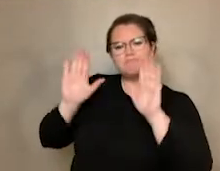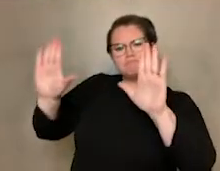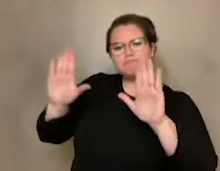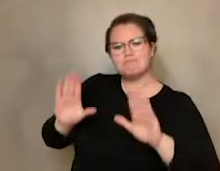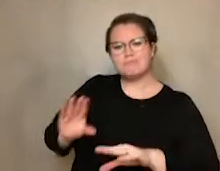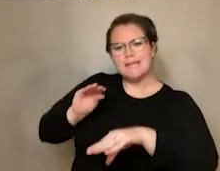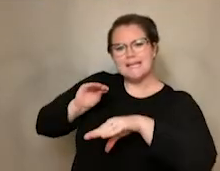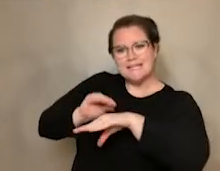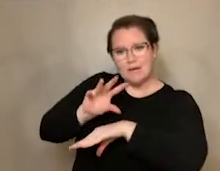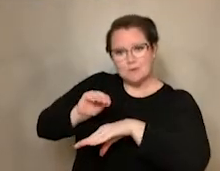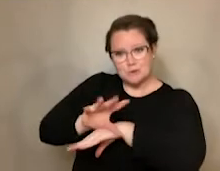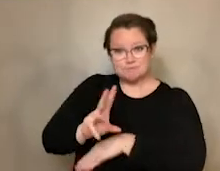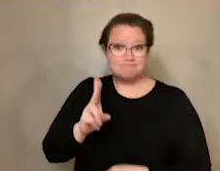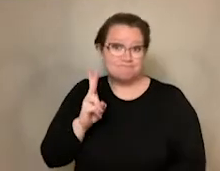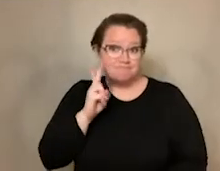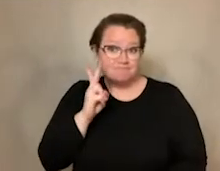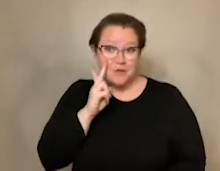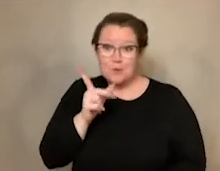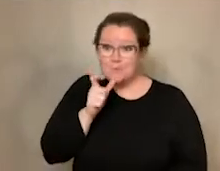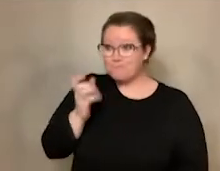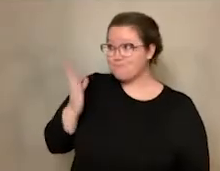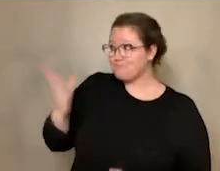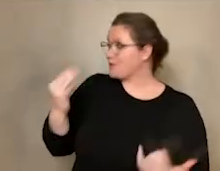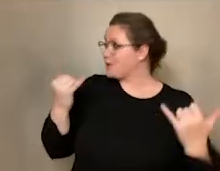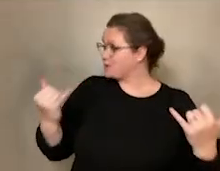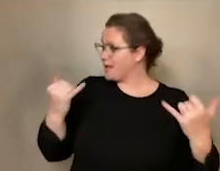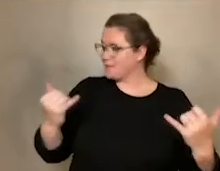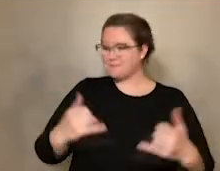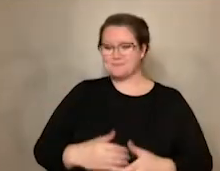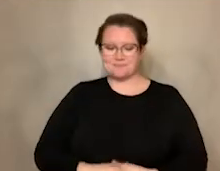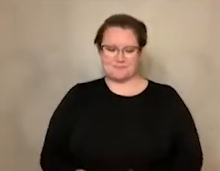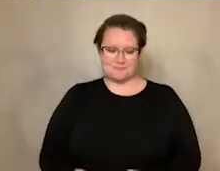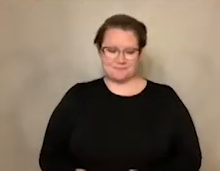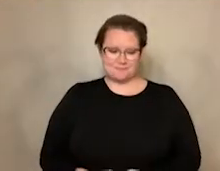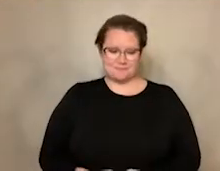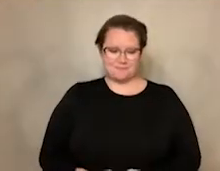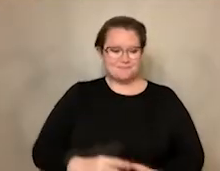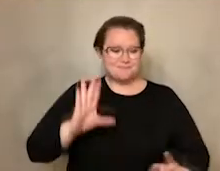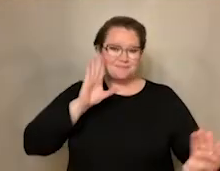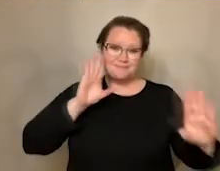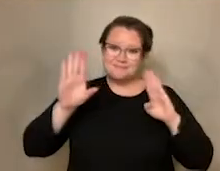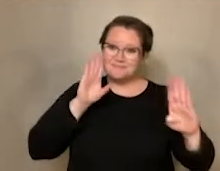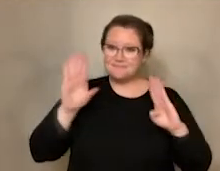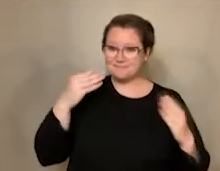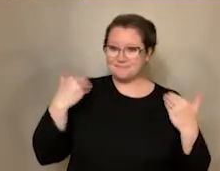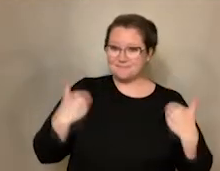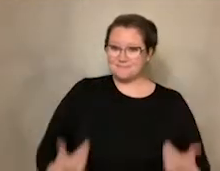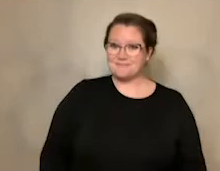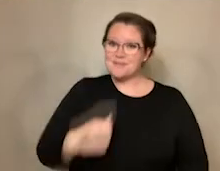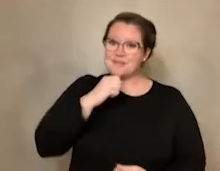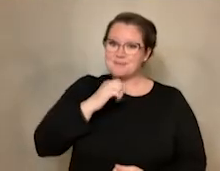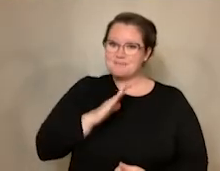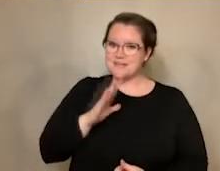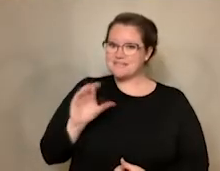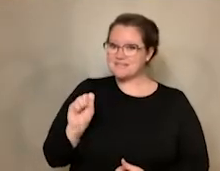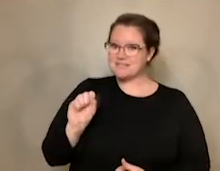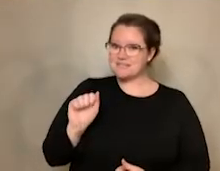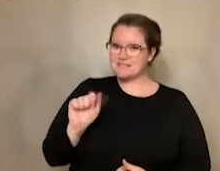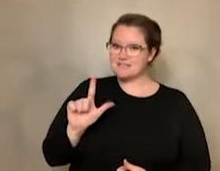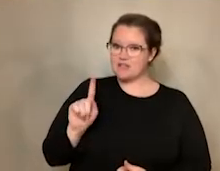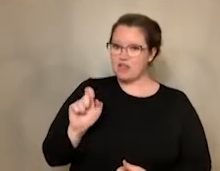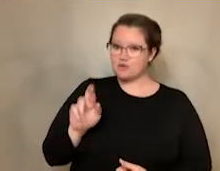weeks. And out of his cocoon, he transformed to a beautiful